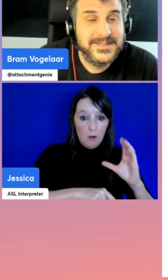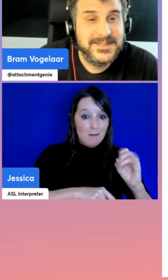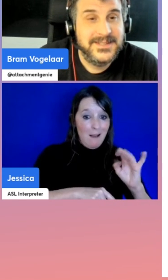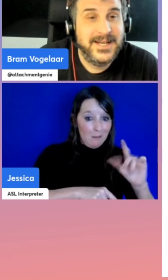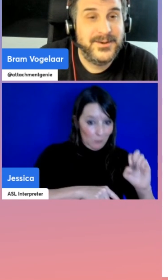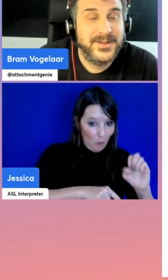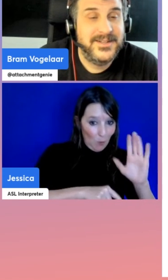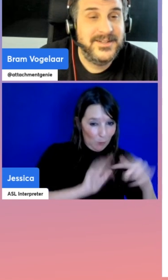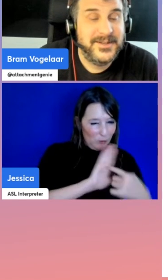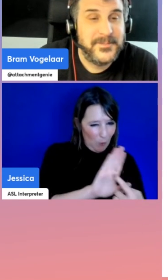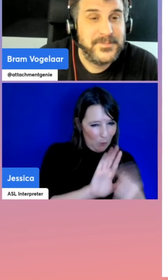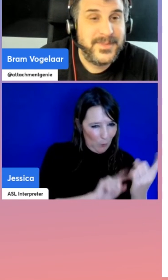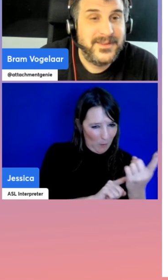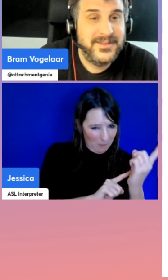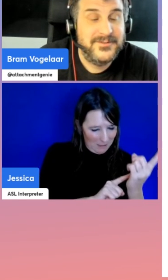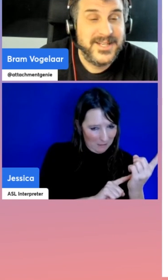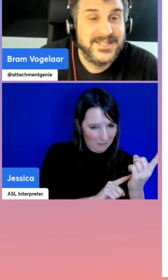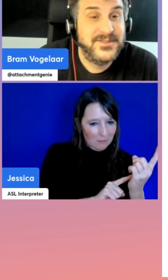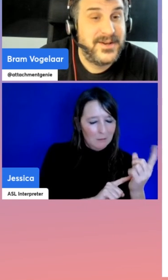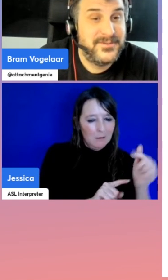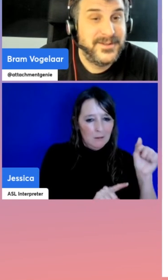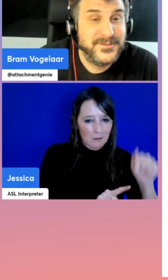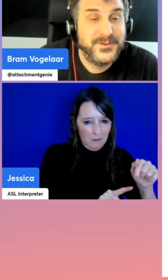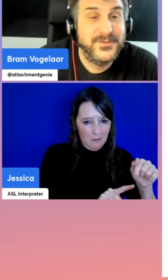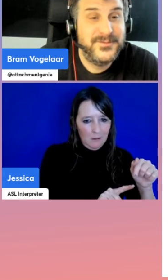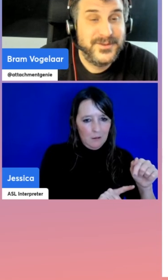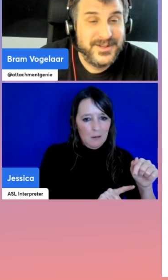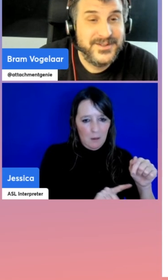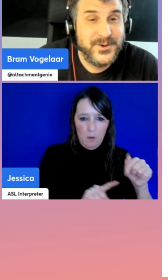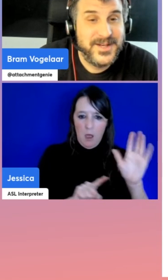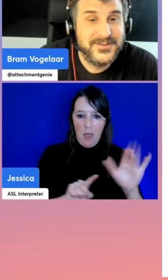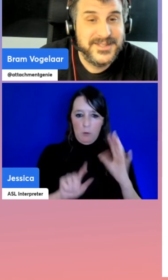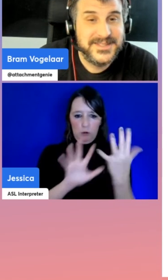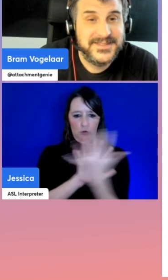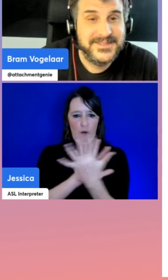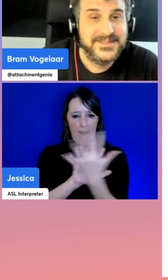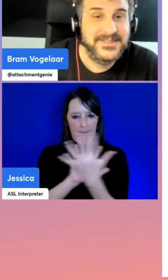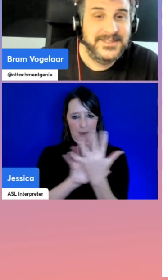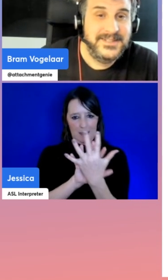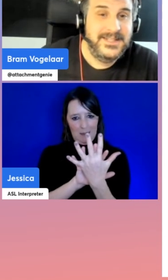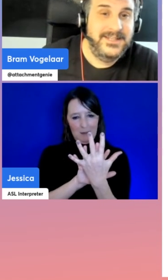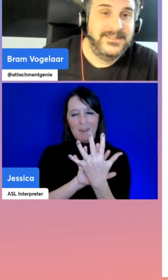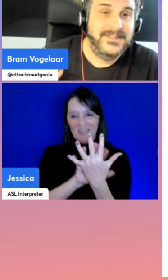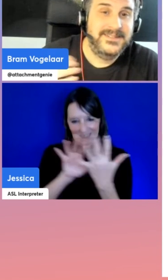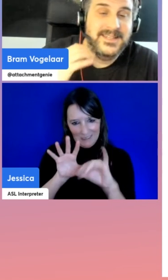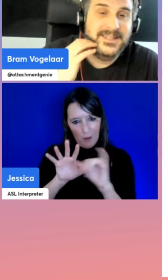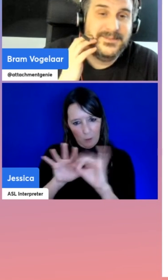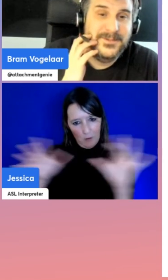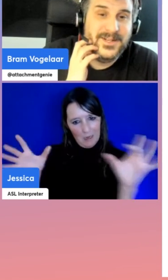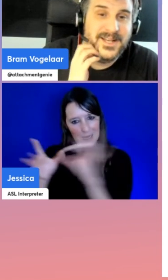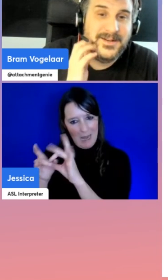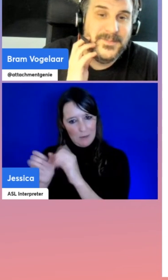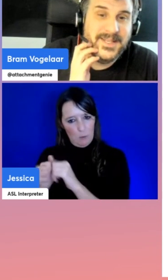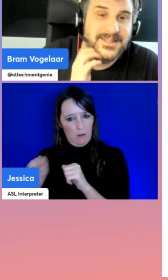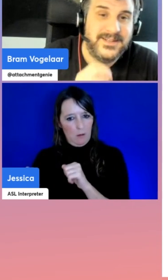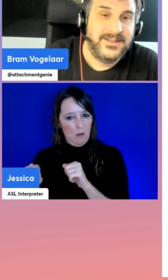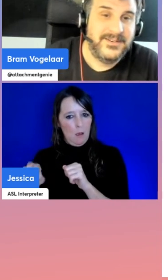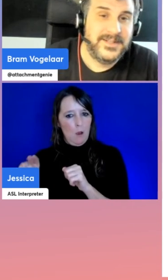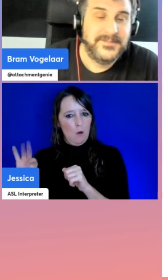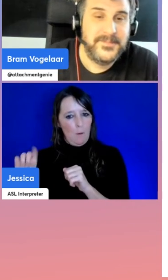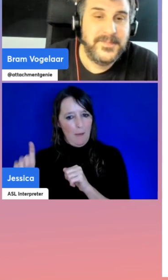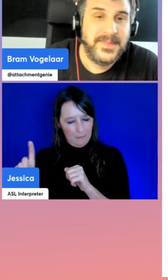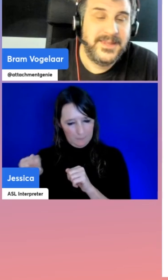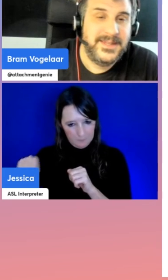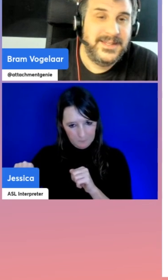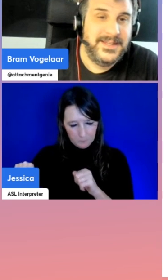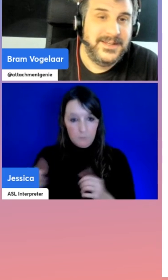minute that going to arrange traffic for Nomad regions. So in this case, we're going to update